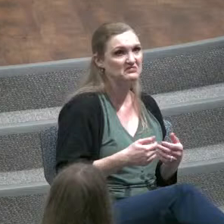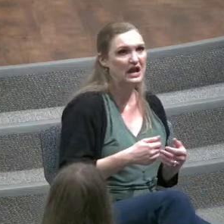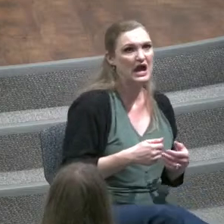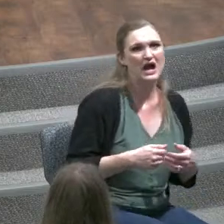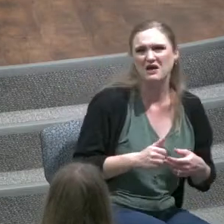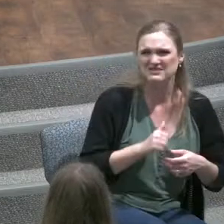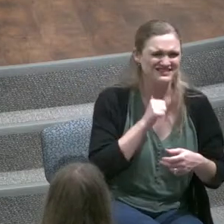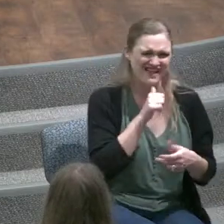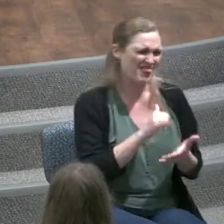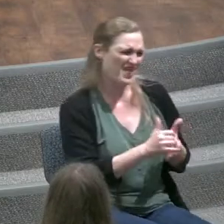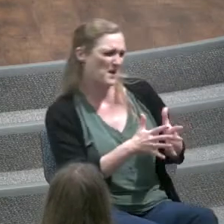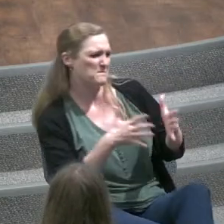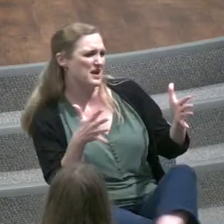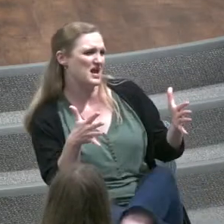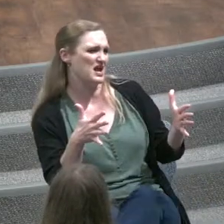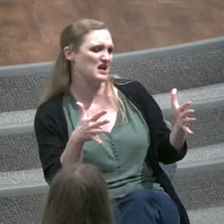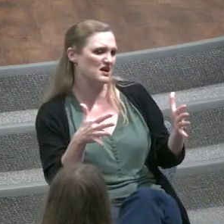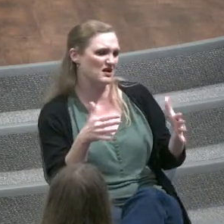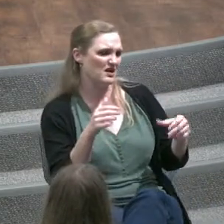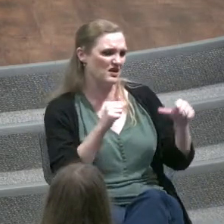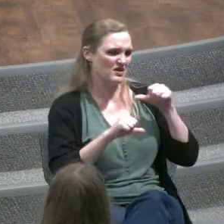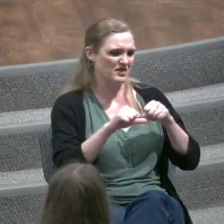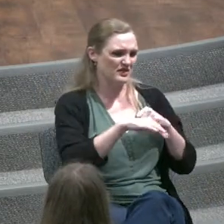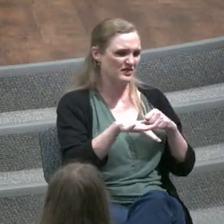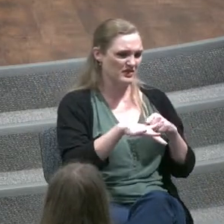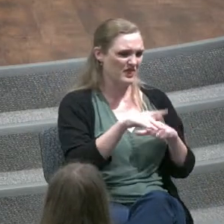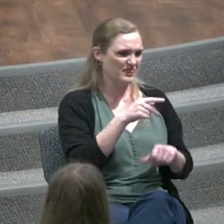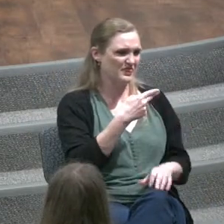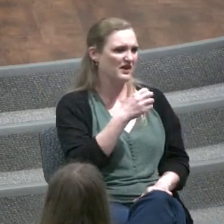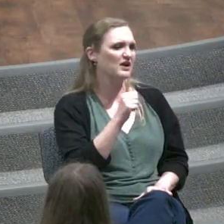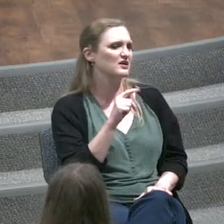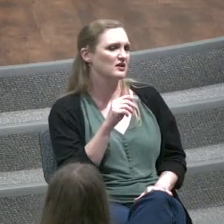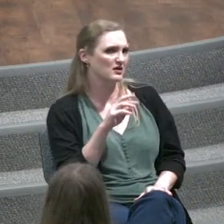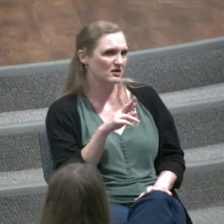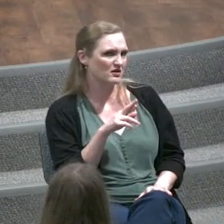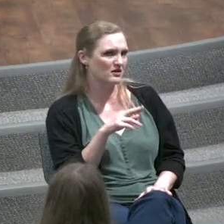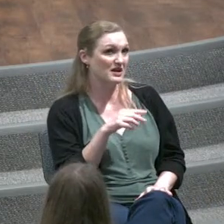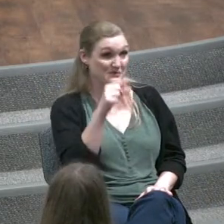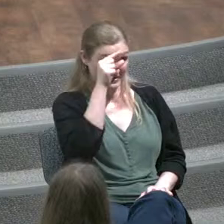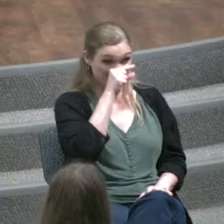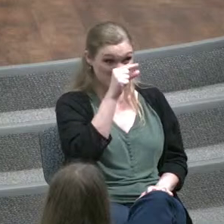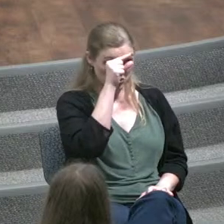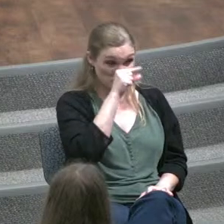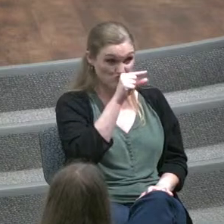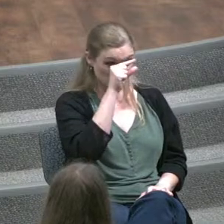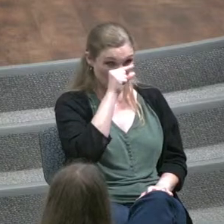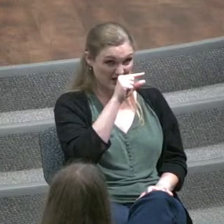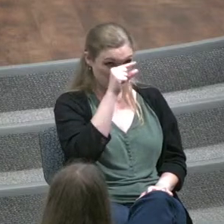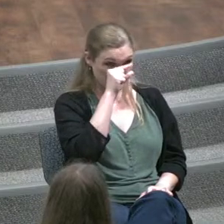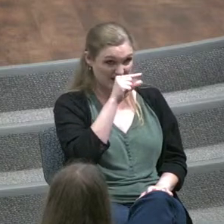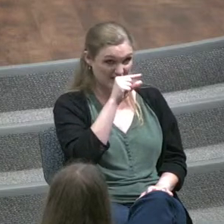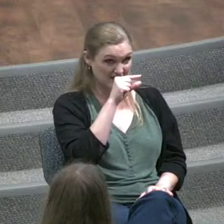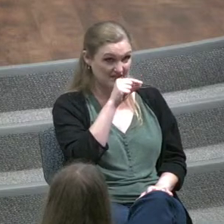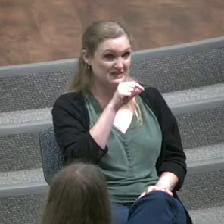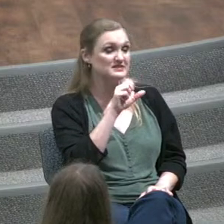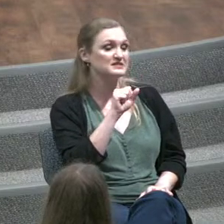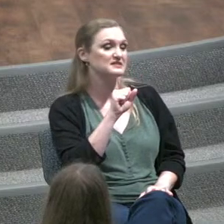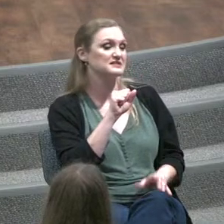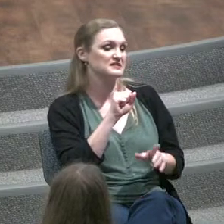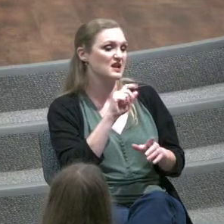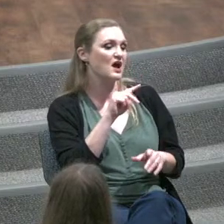particularly large theater, but a kind of Greek style theater that is at